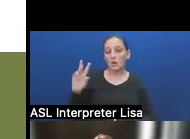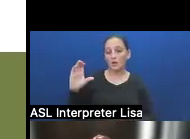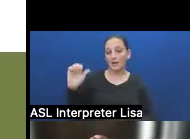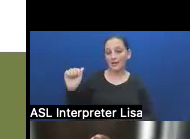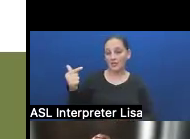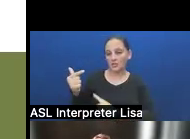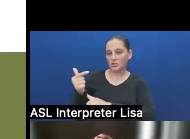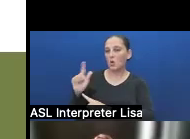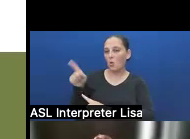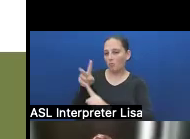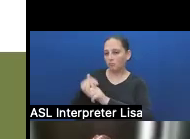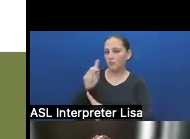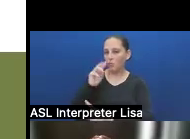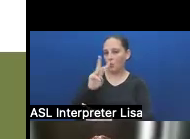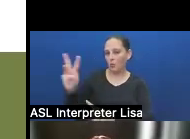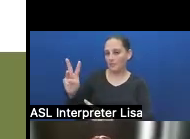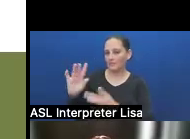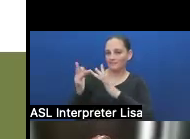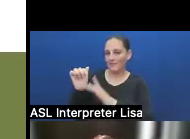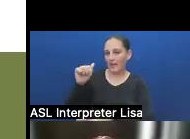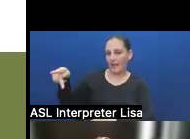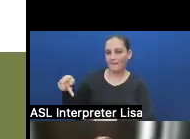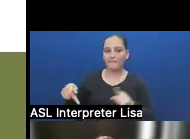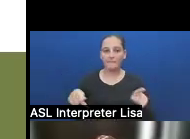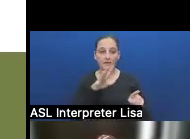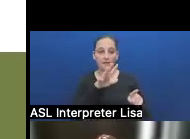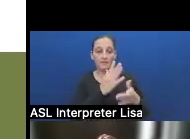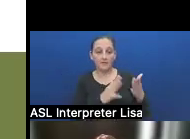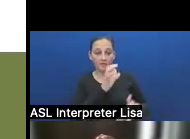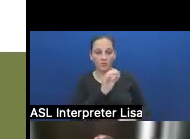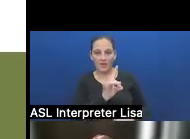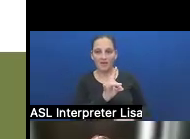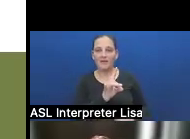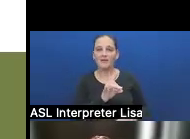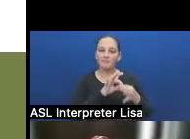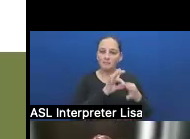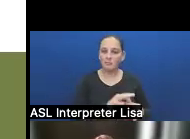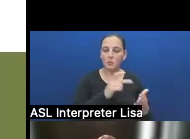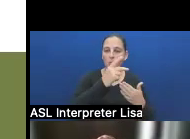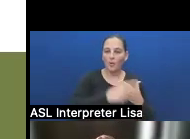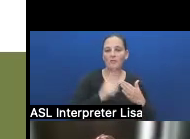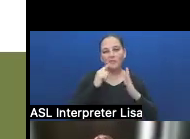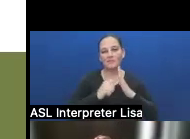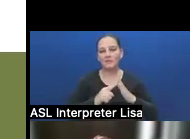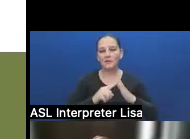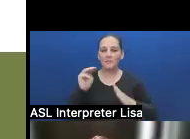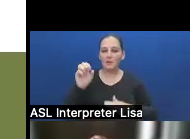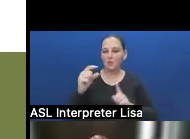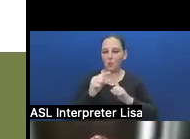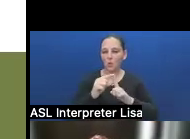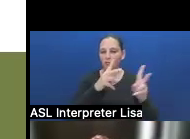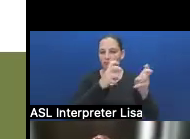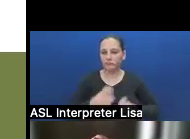and mobile applications. 508 has requirements for computer programs like, the desktop version of Microsoft Word and those types of